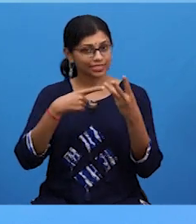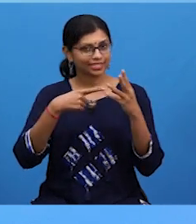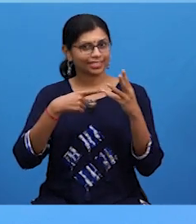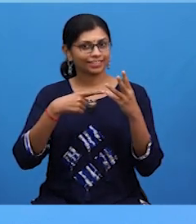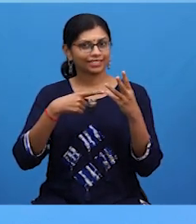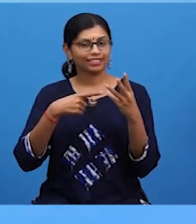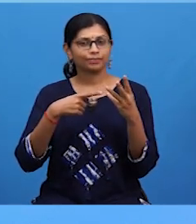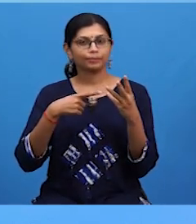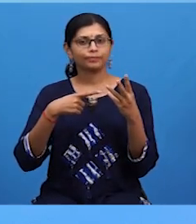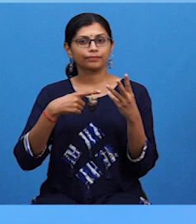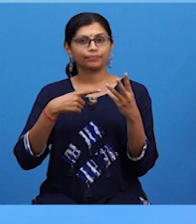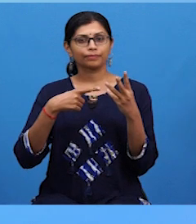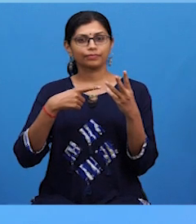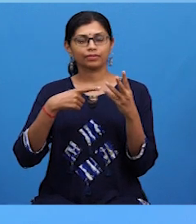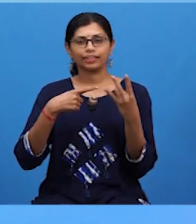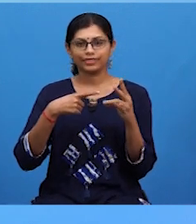16,